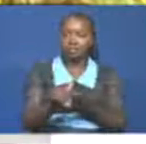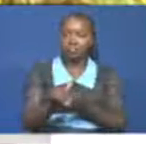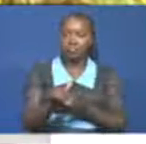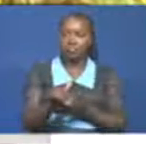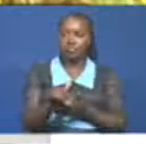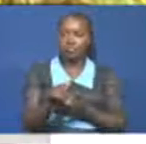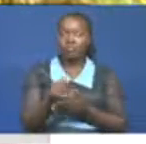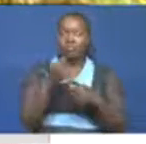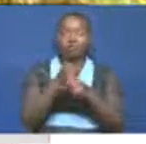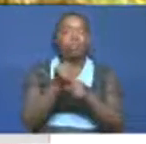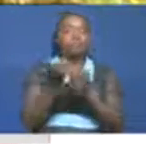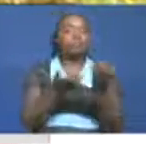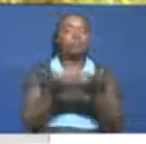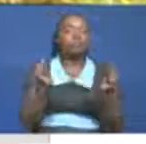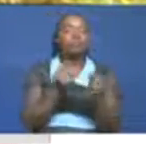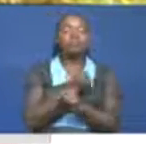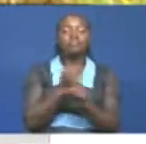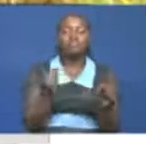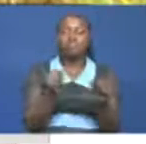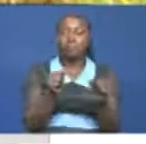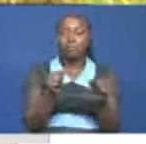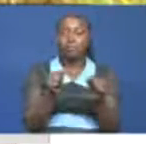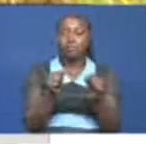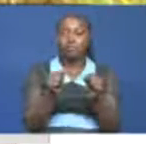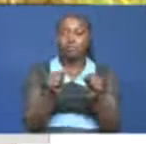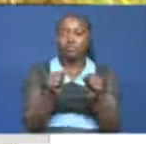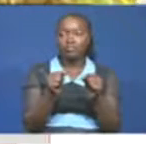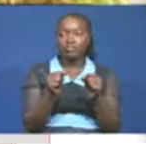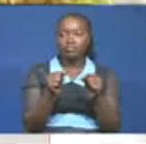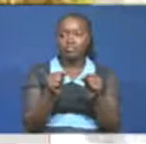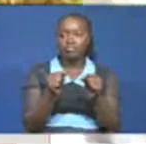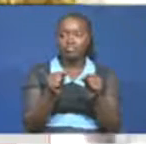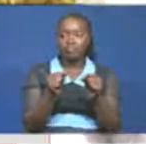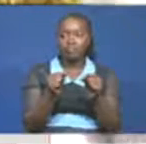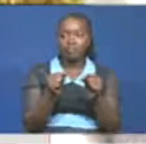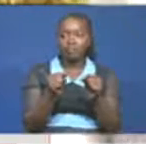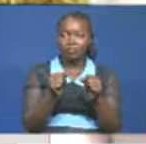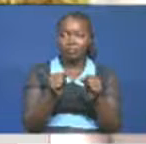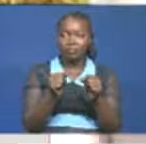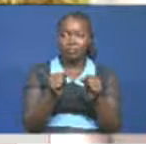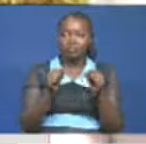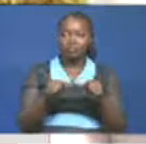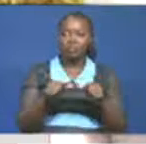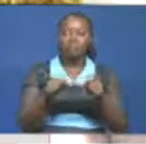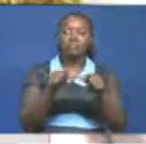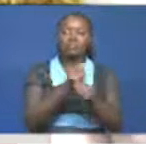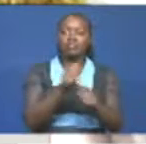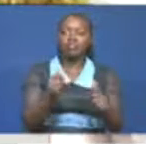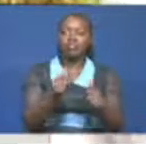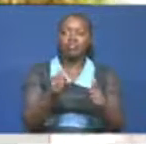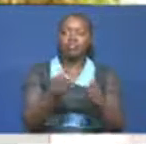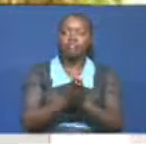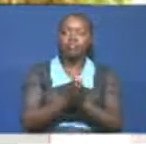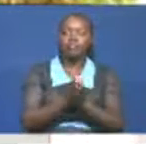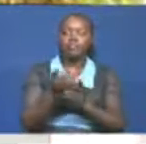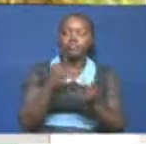that are making trade impossible, or rather making ensuring that this trade imbalance is ongoing. And we will be speaking to